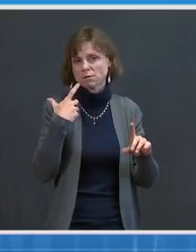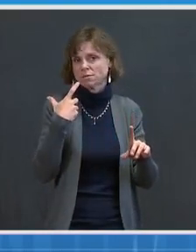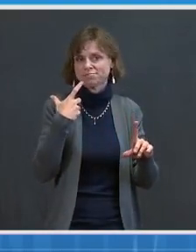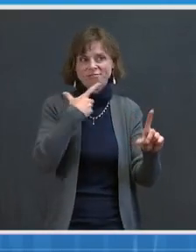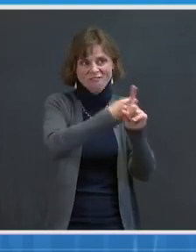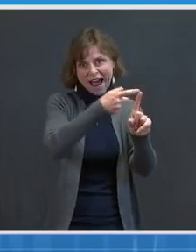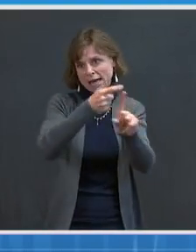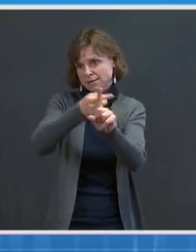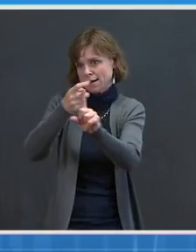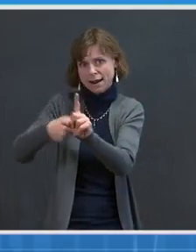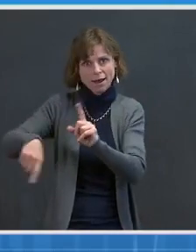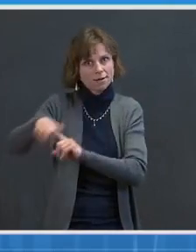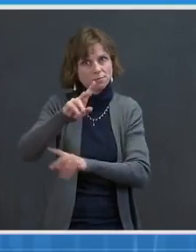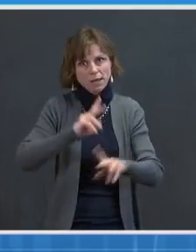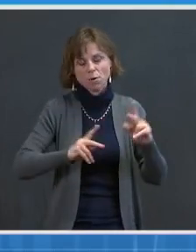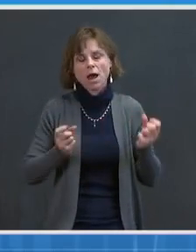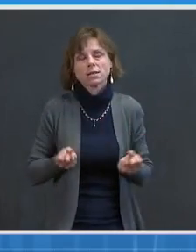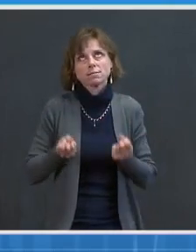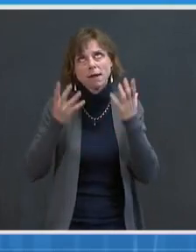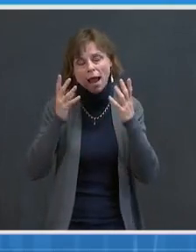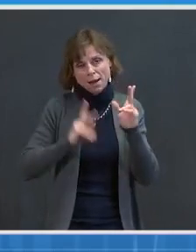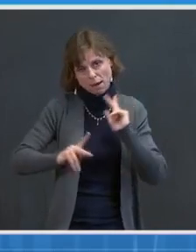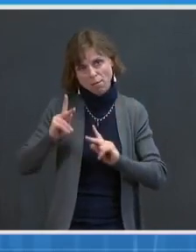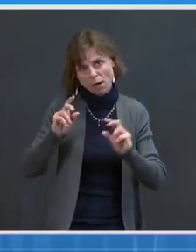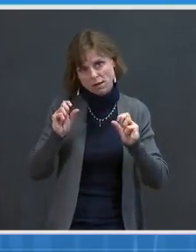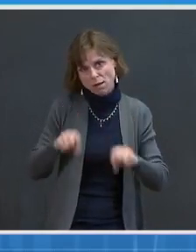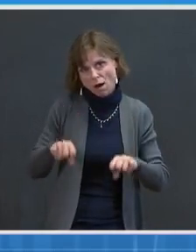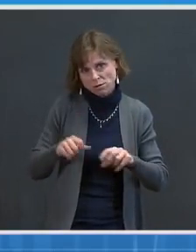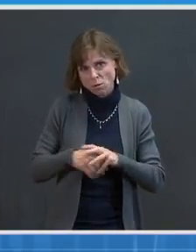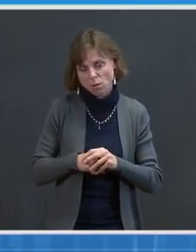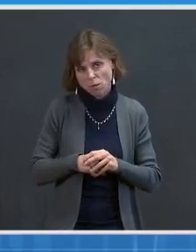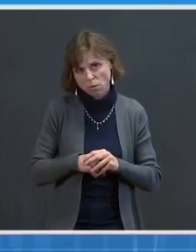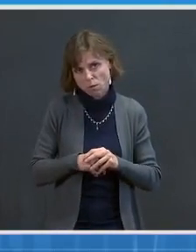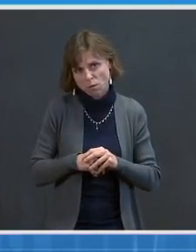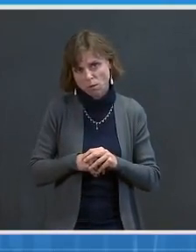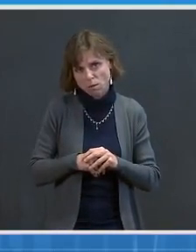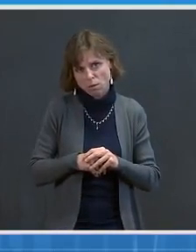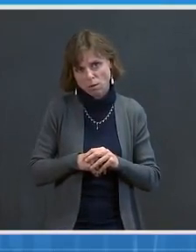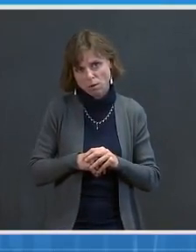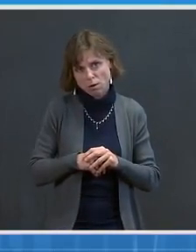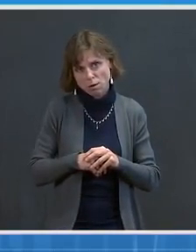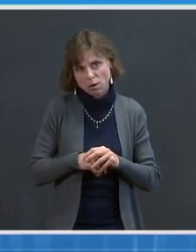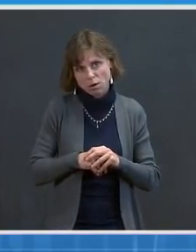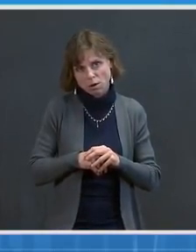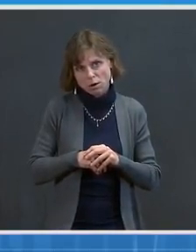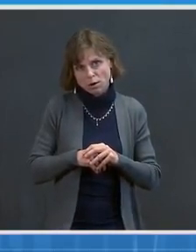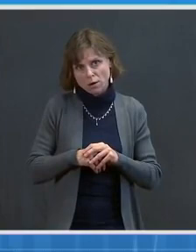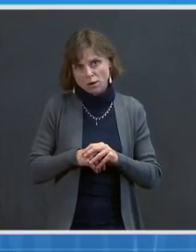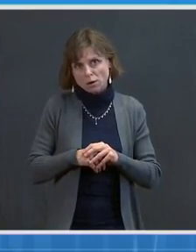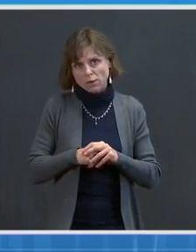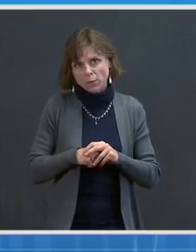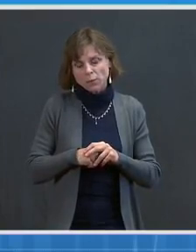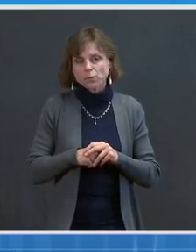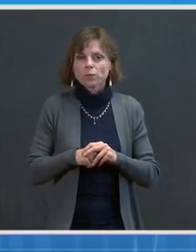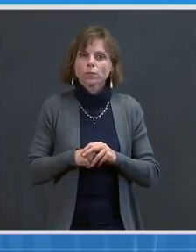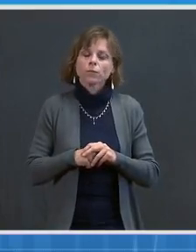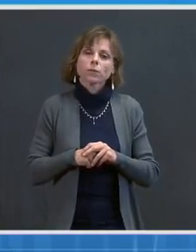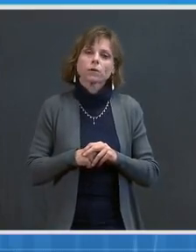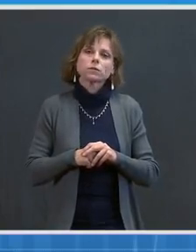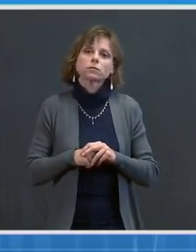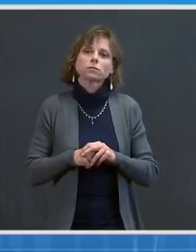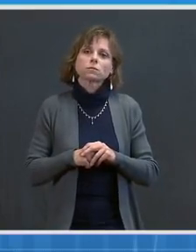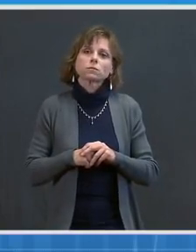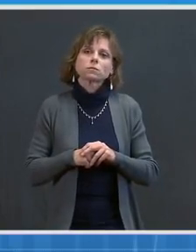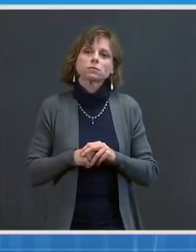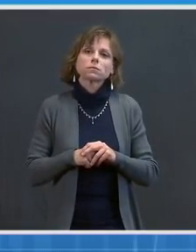many people as we possibly can. I want to also mention that we don't want to get too hung up